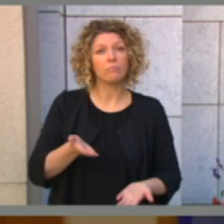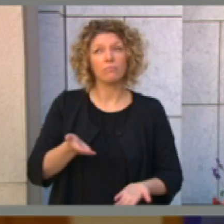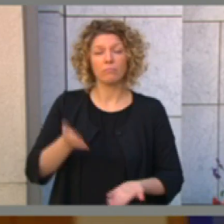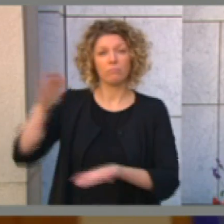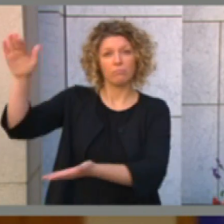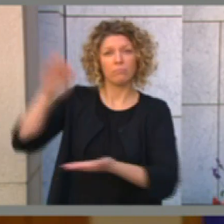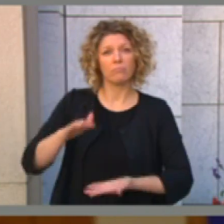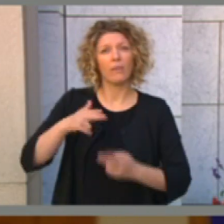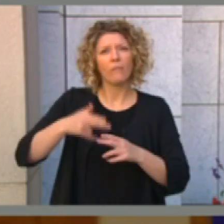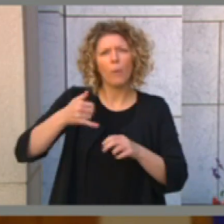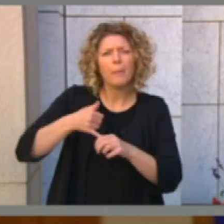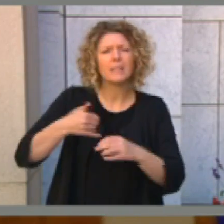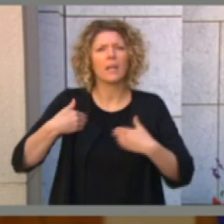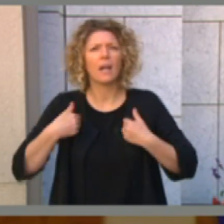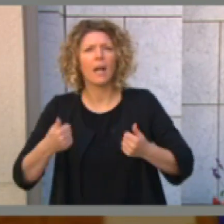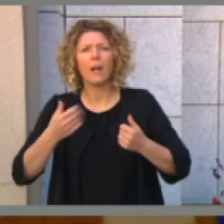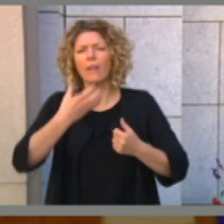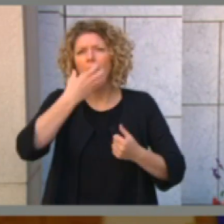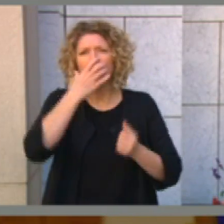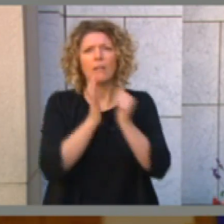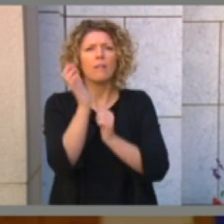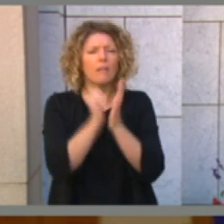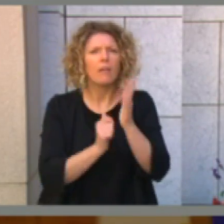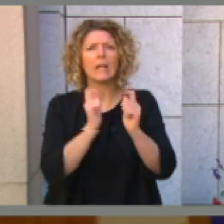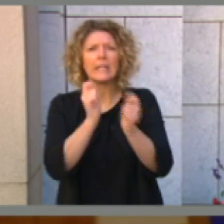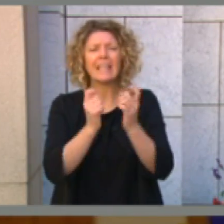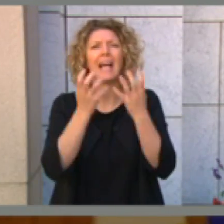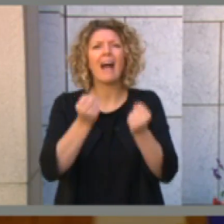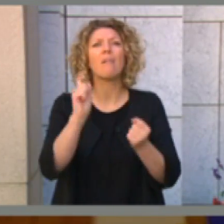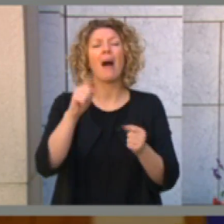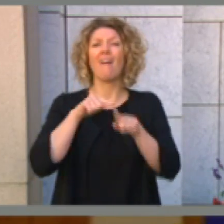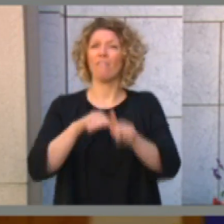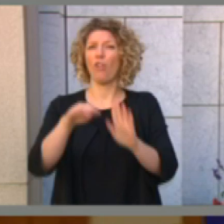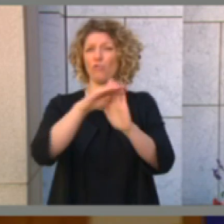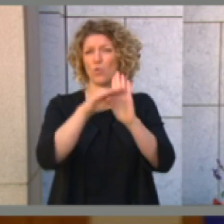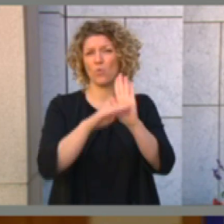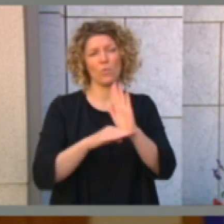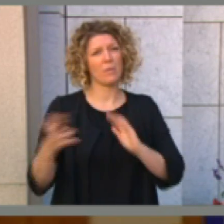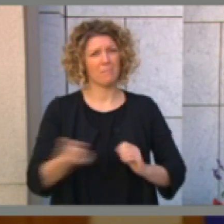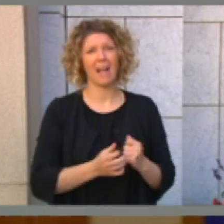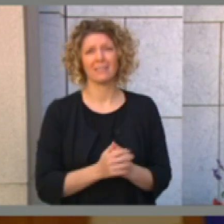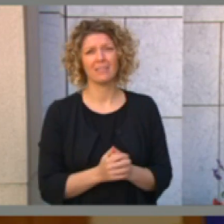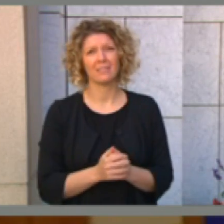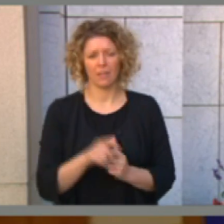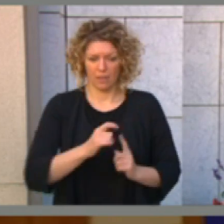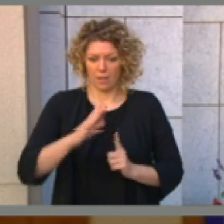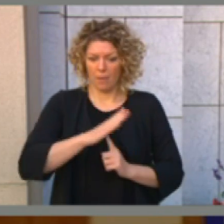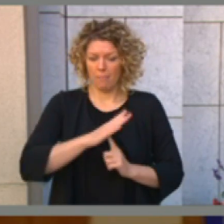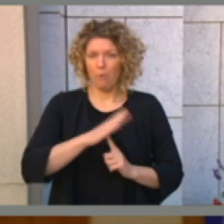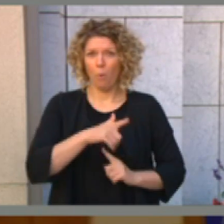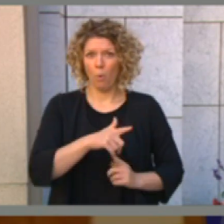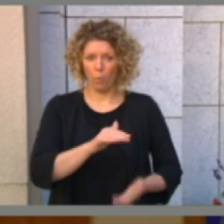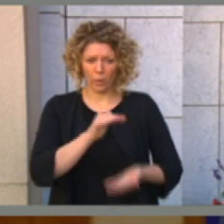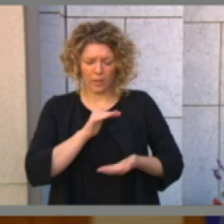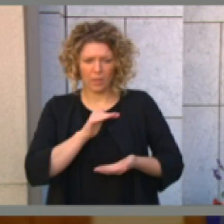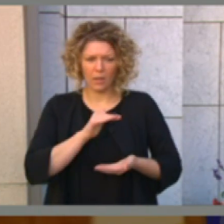to personal protective equipment, when it comes to testing, it's important to follow the rules around these. These are critical resources. They shouldn't be